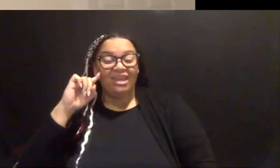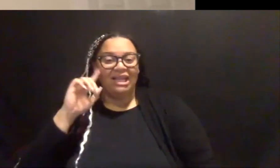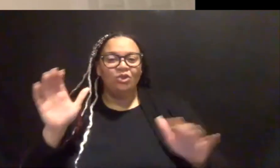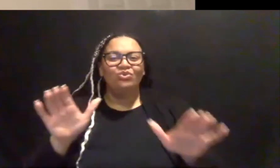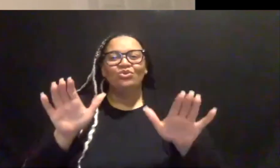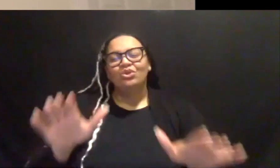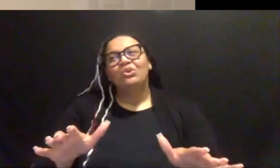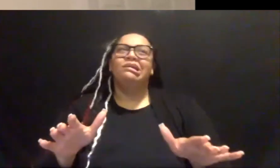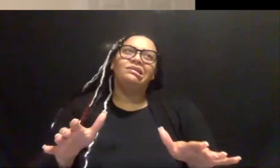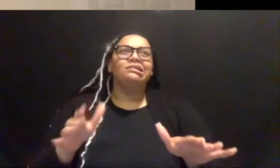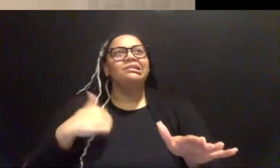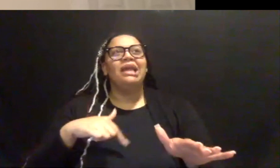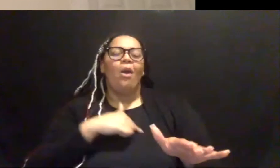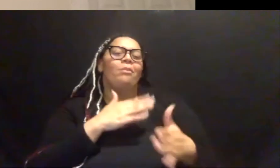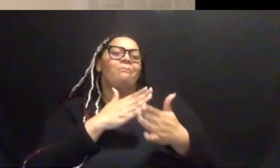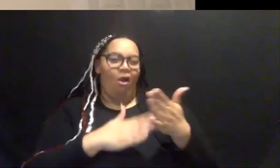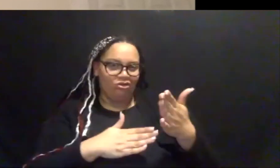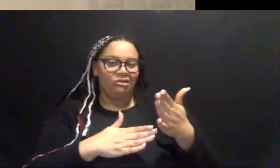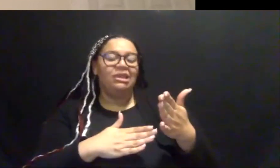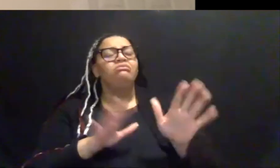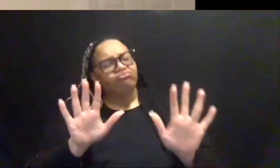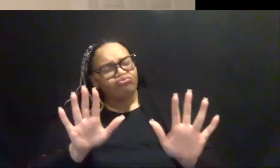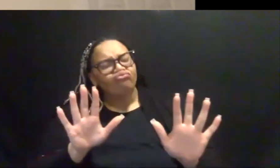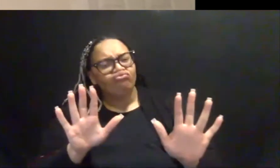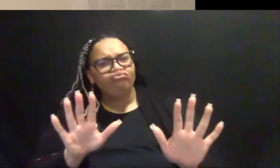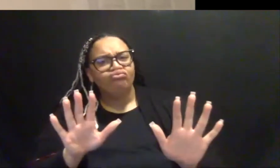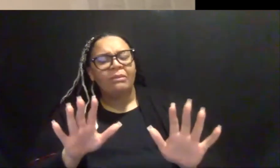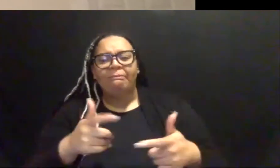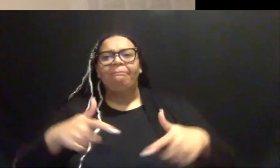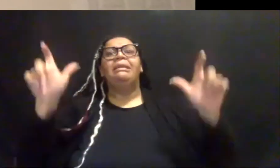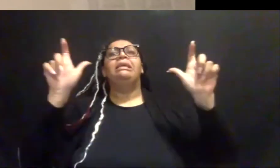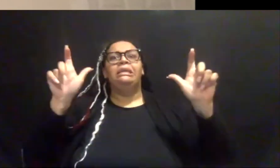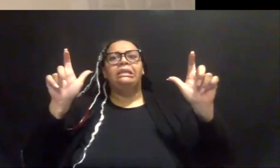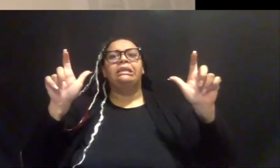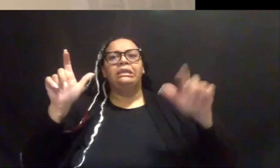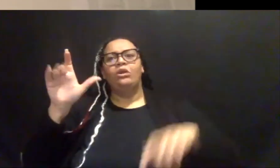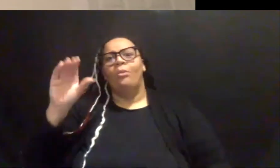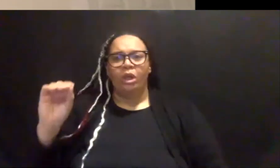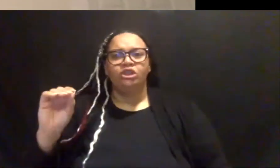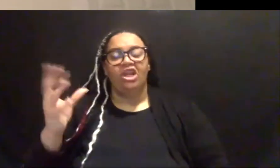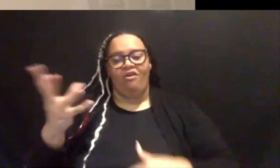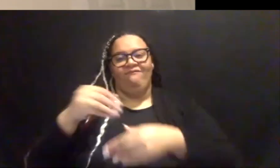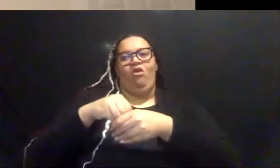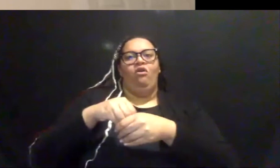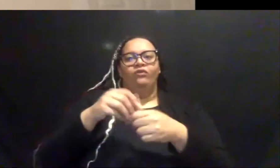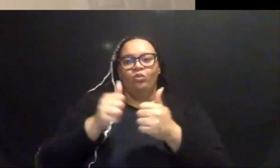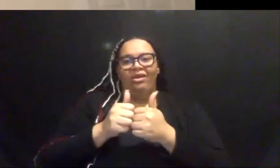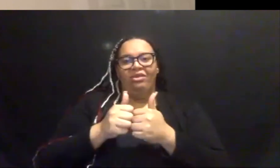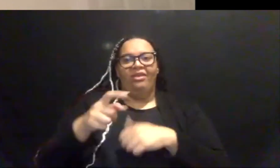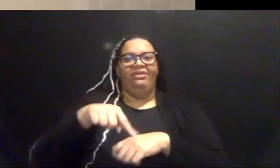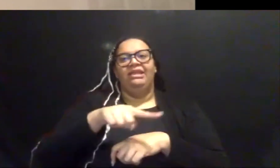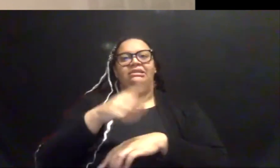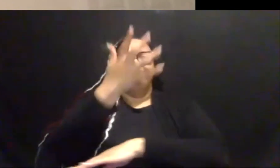doing our parts. Granted, there's giant corporations that are involved in lots of these,